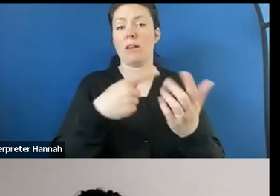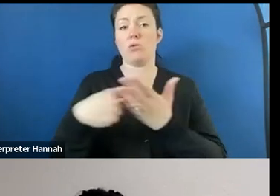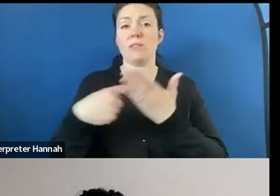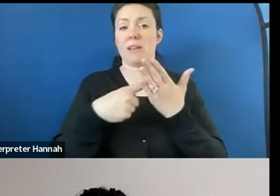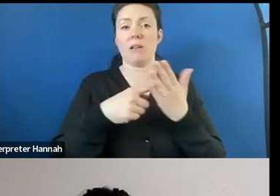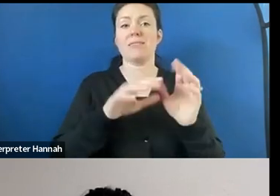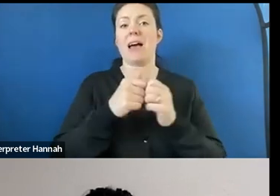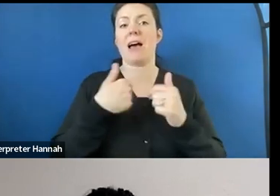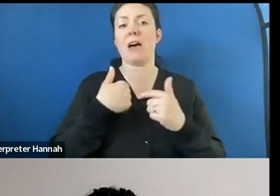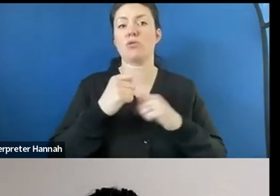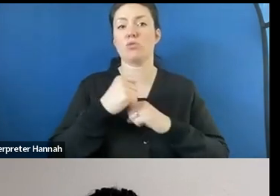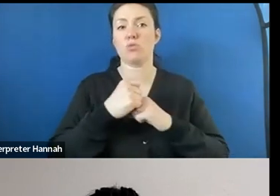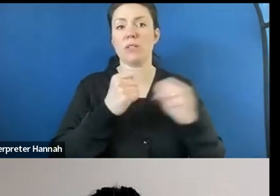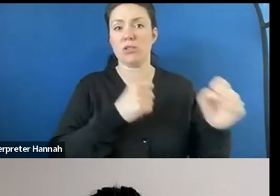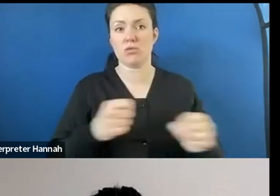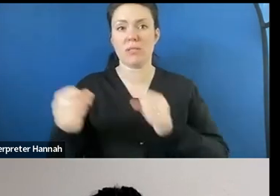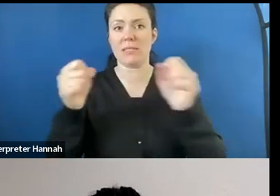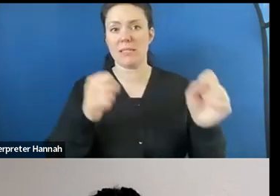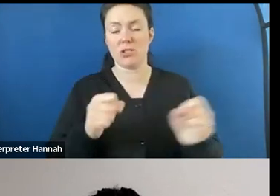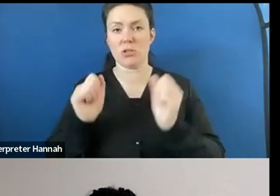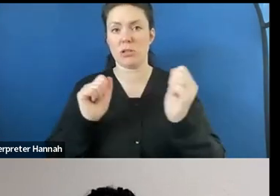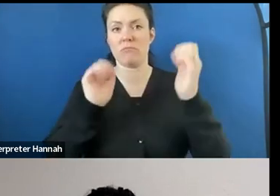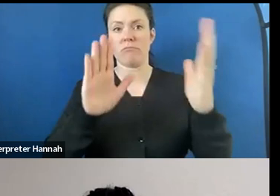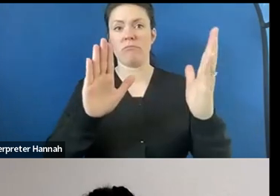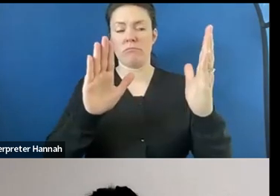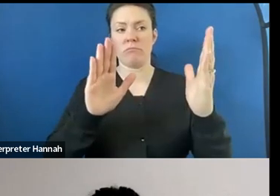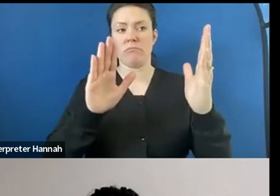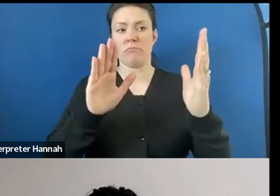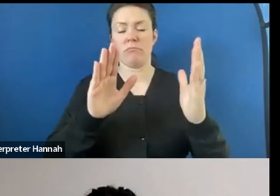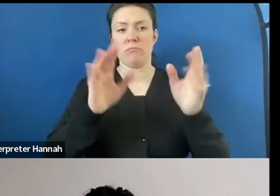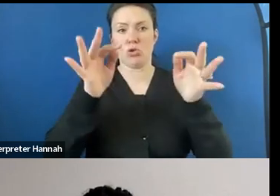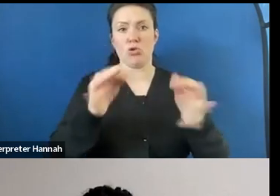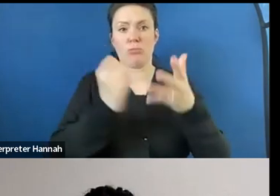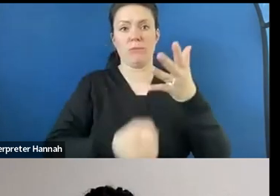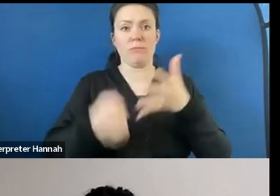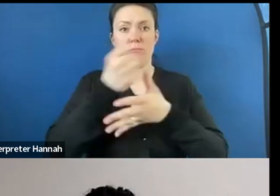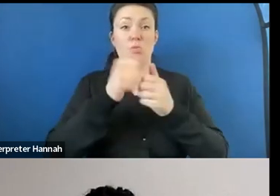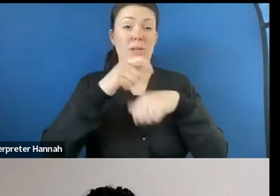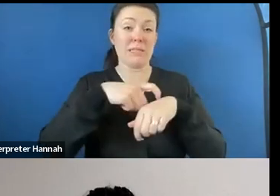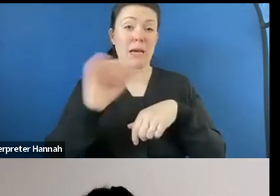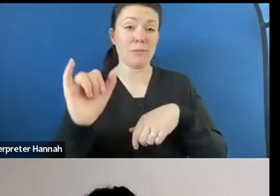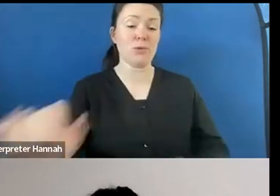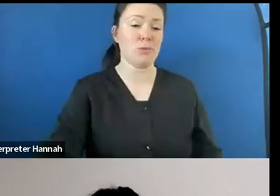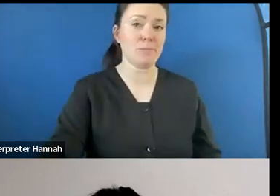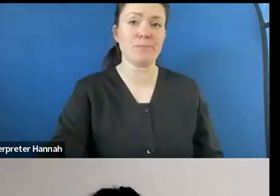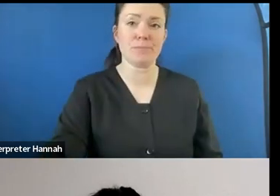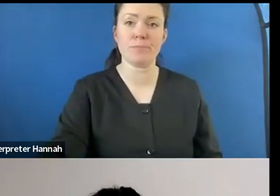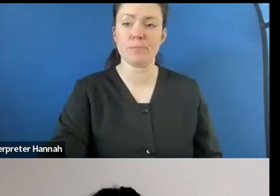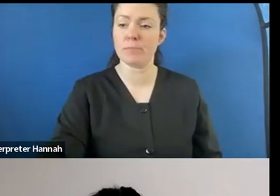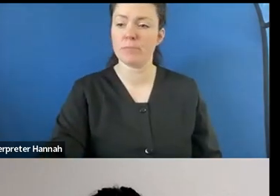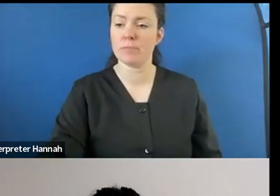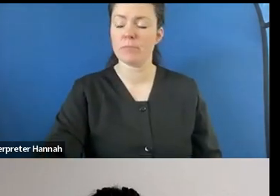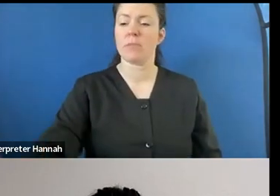how do we strategically think about where we prioritize our time, right? So